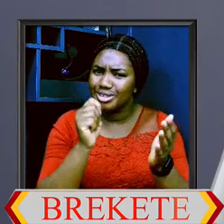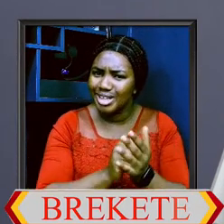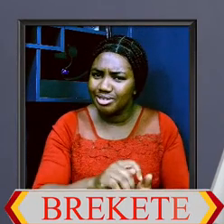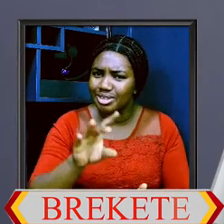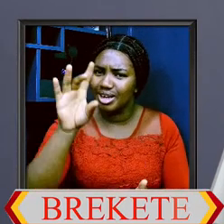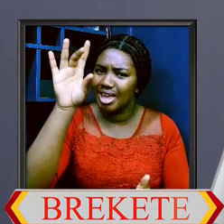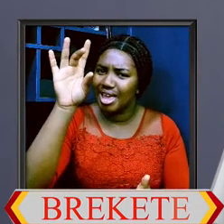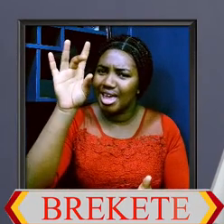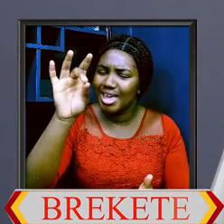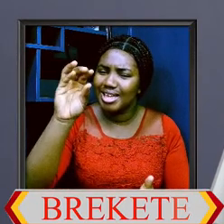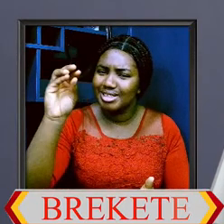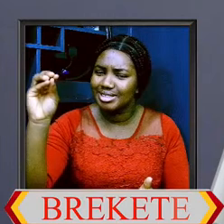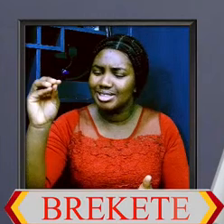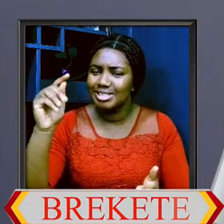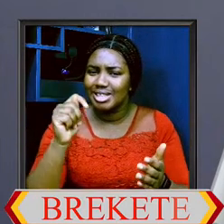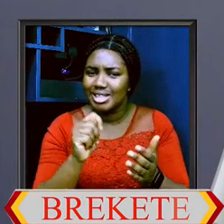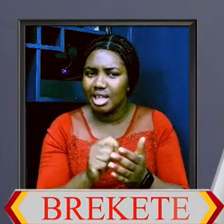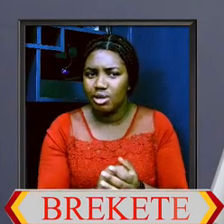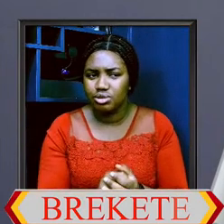,000